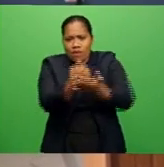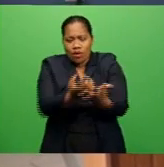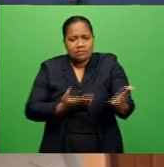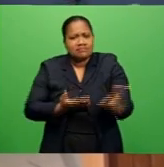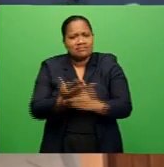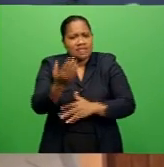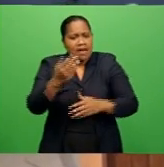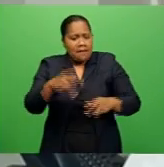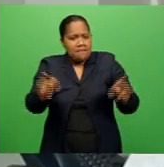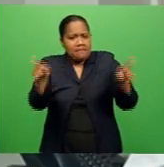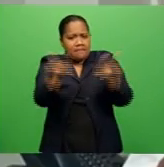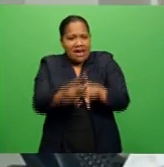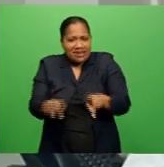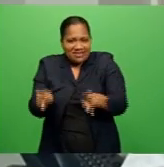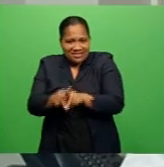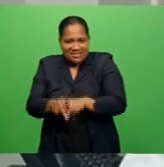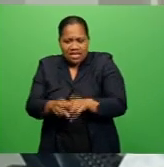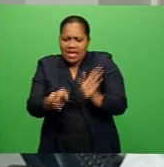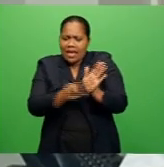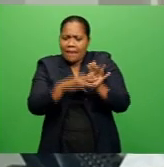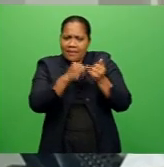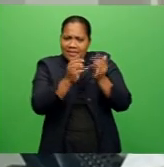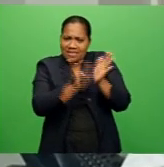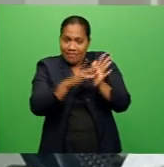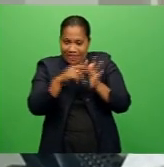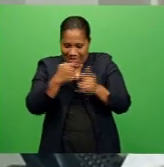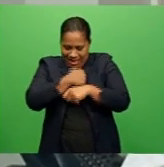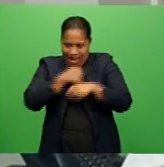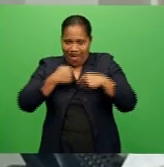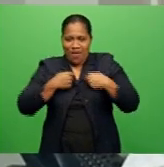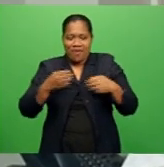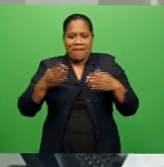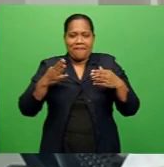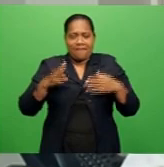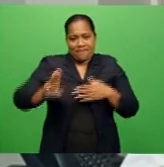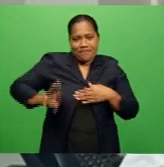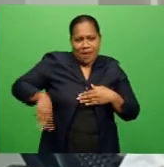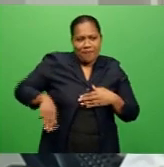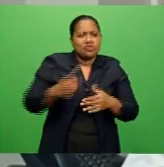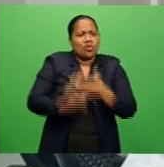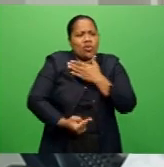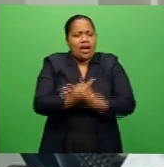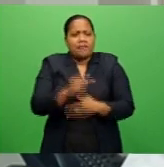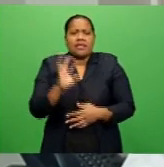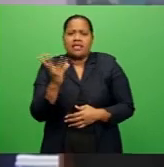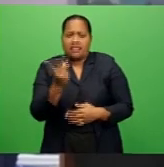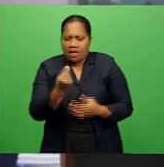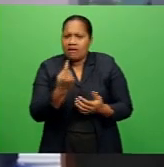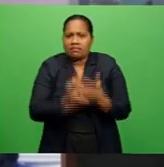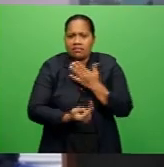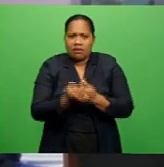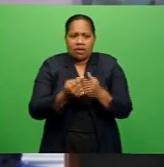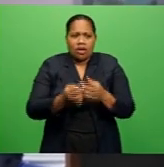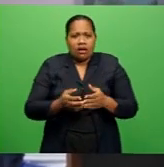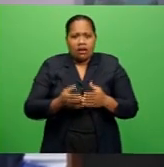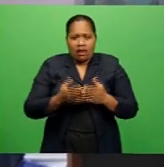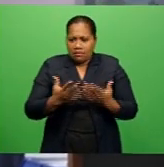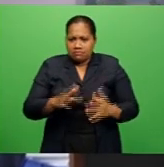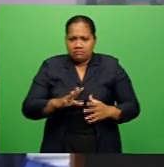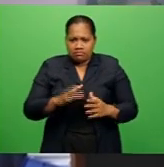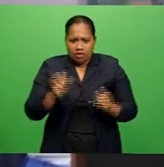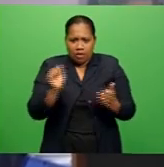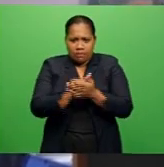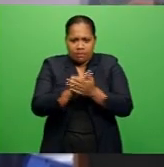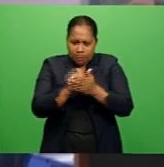to the MSMEs who were our members. And so they were able to pivot quickly. He adds they've